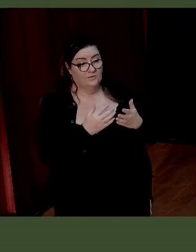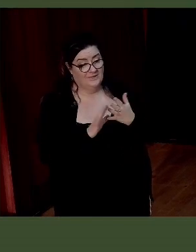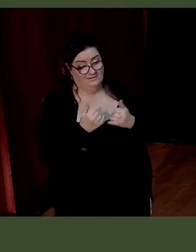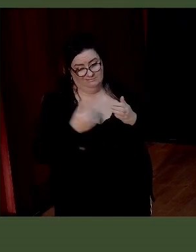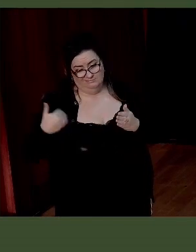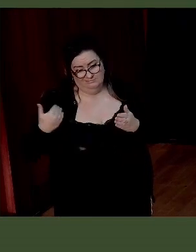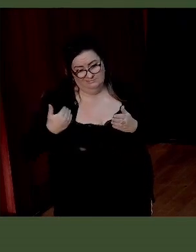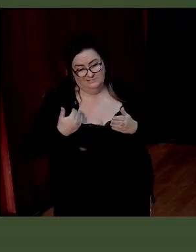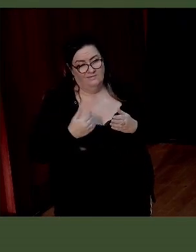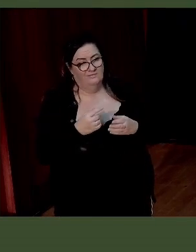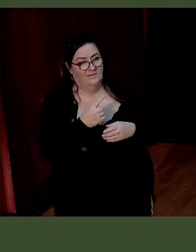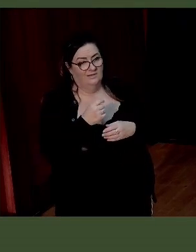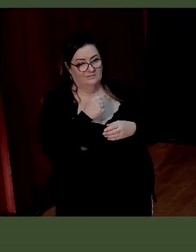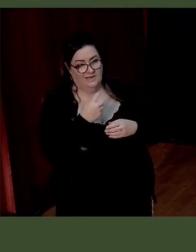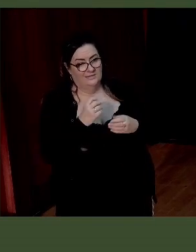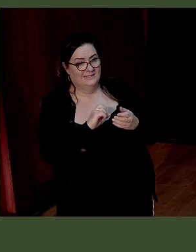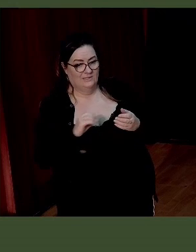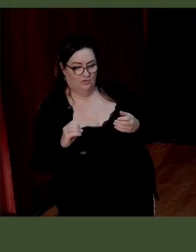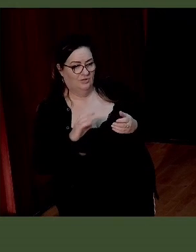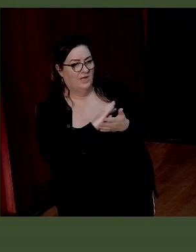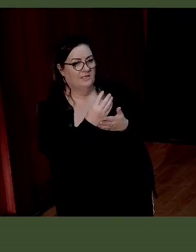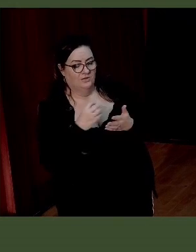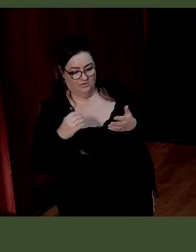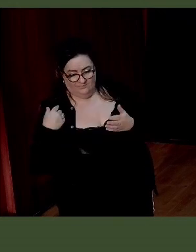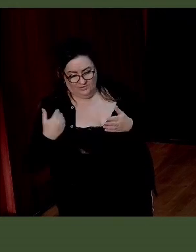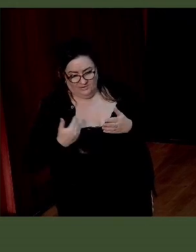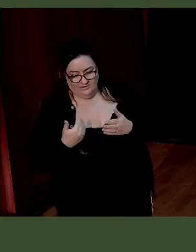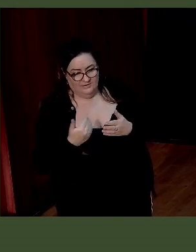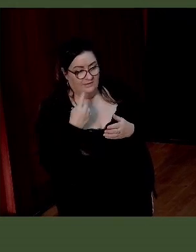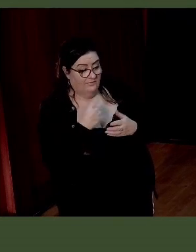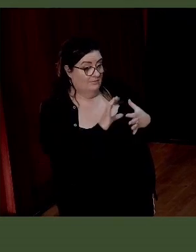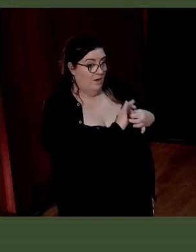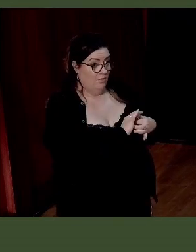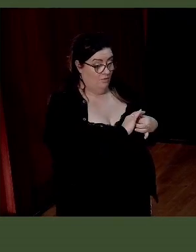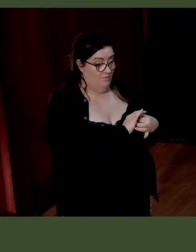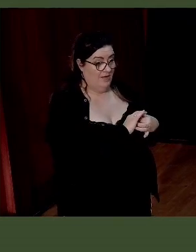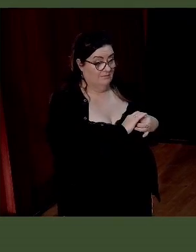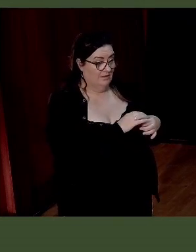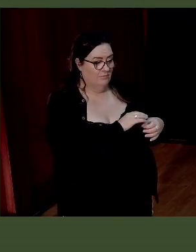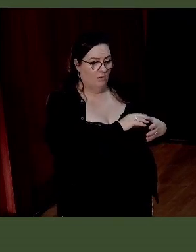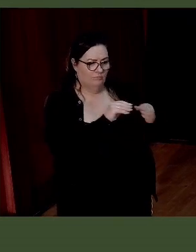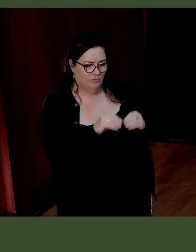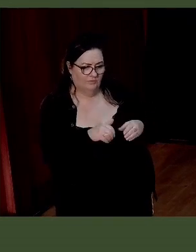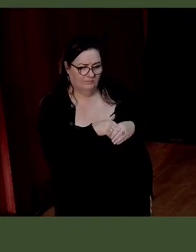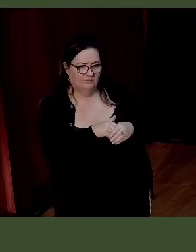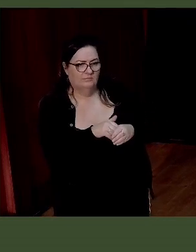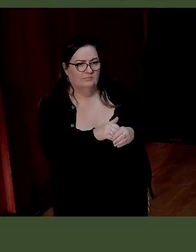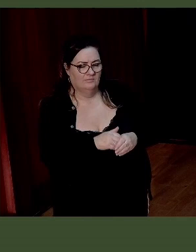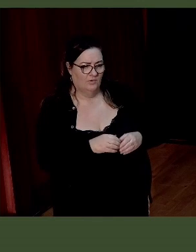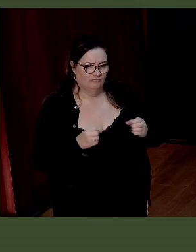of the 20th century had seen women emerge in greater numbers from the political, from the domestic sphere and participate in the